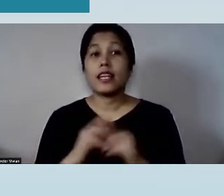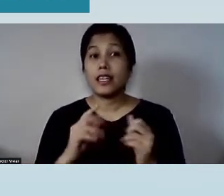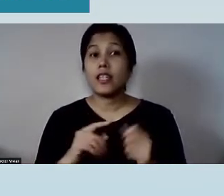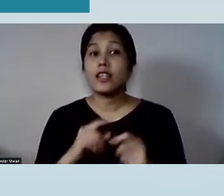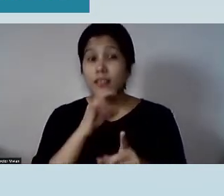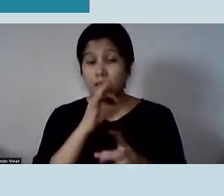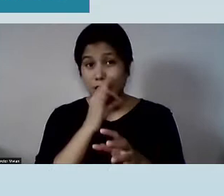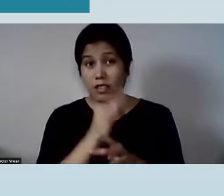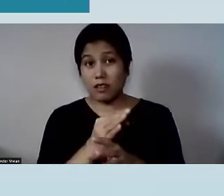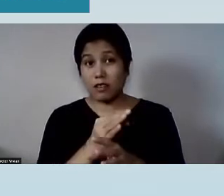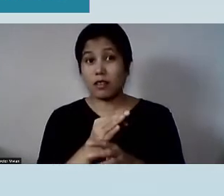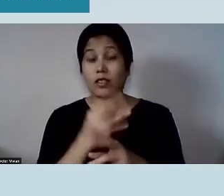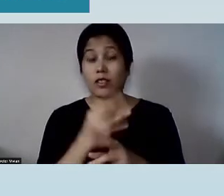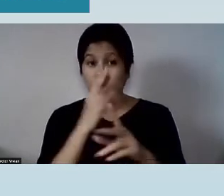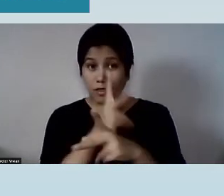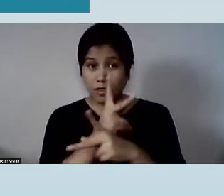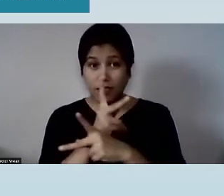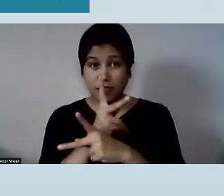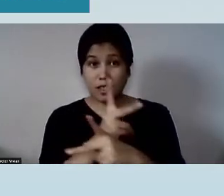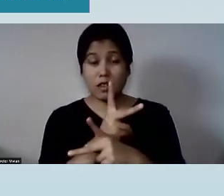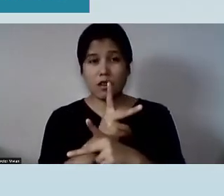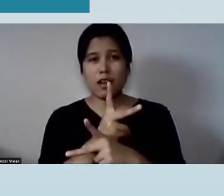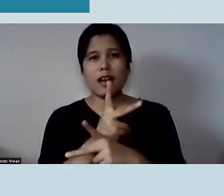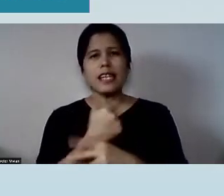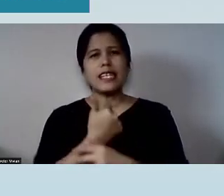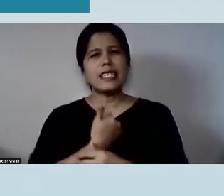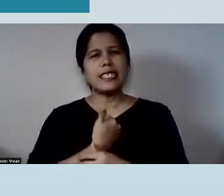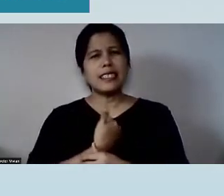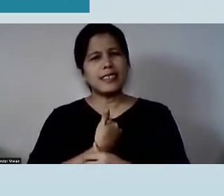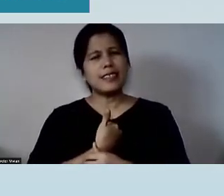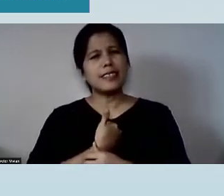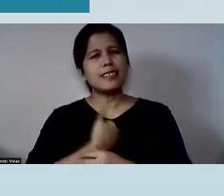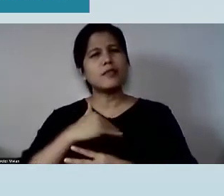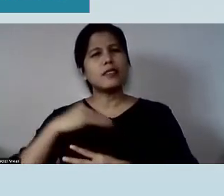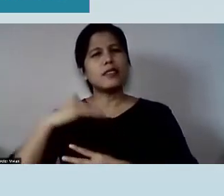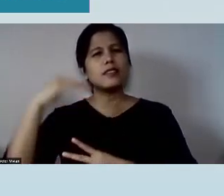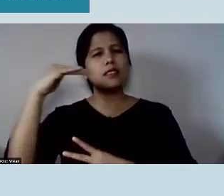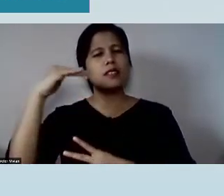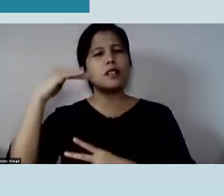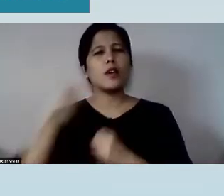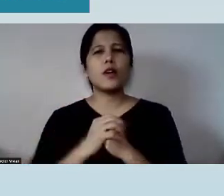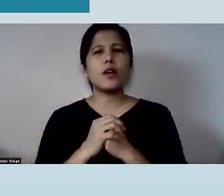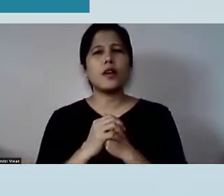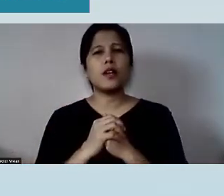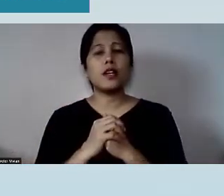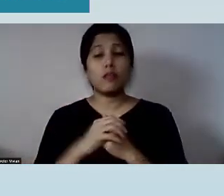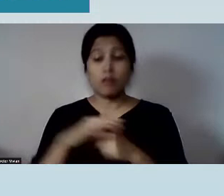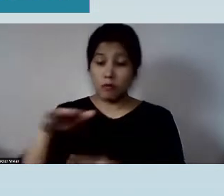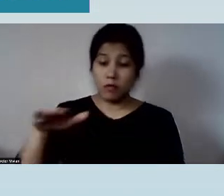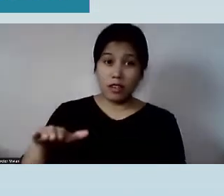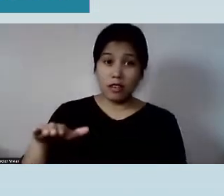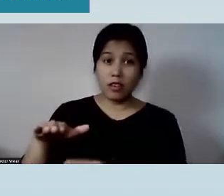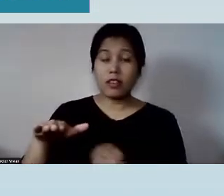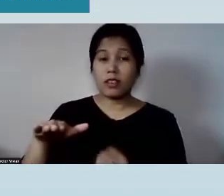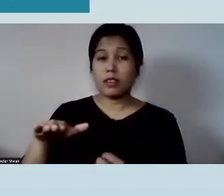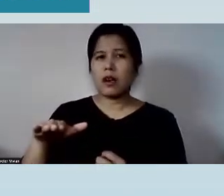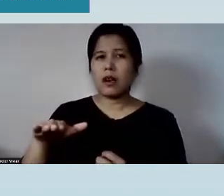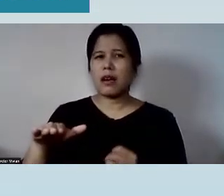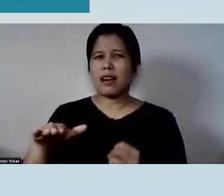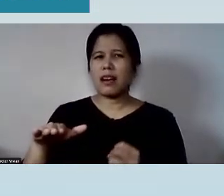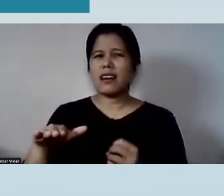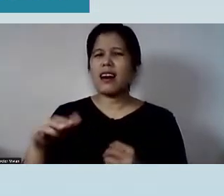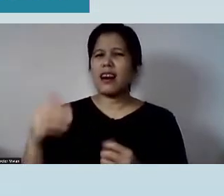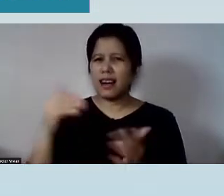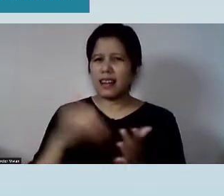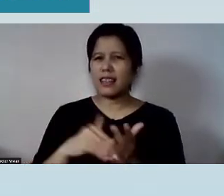have to watch out for. Yung self-esteem ng bata, eh, from childhood, pag paulit-ulit mong tinatawag